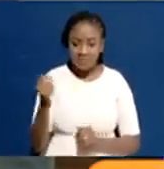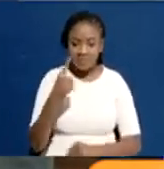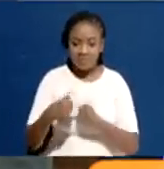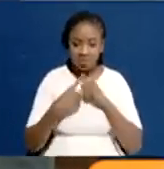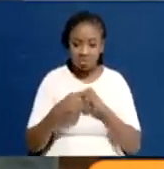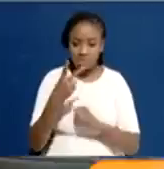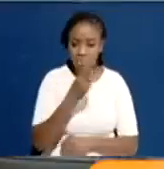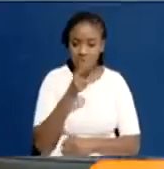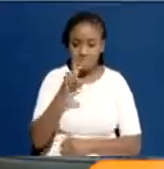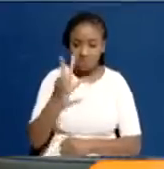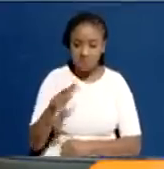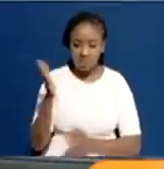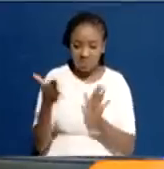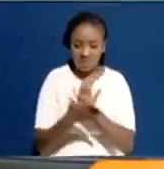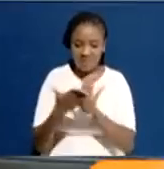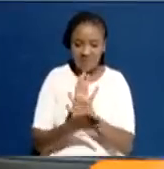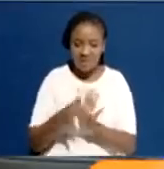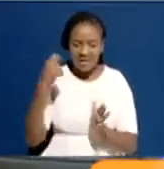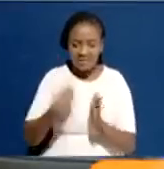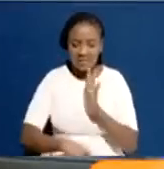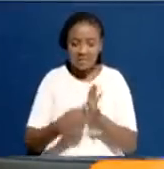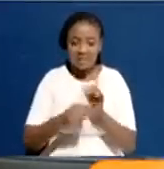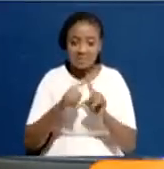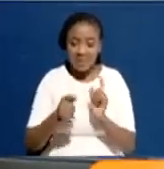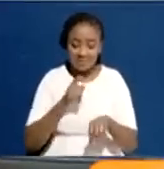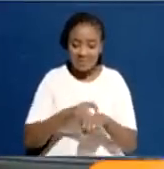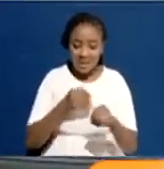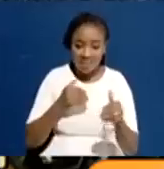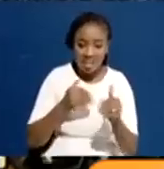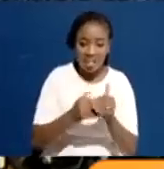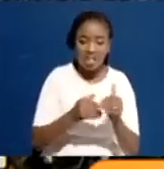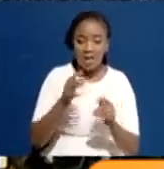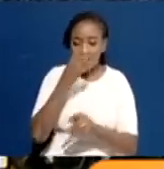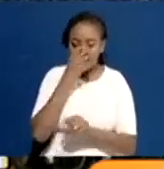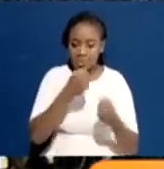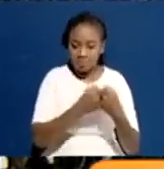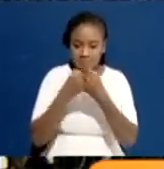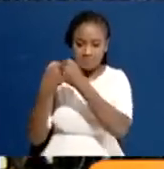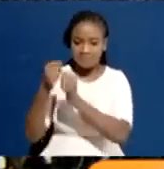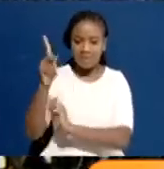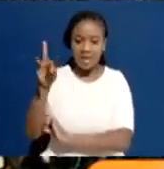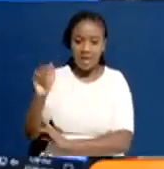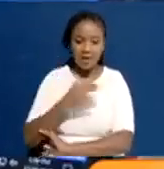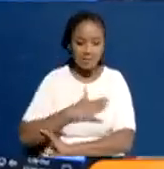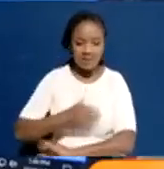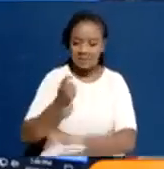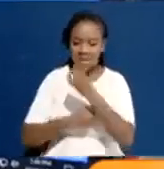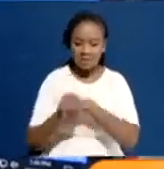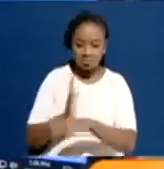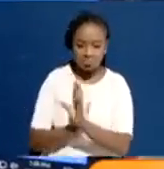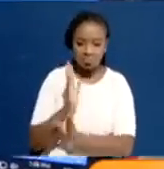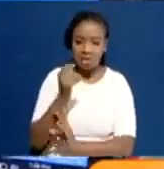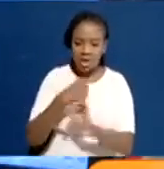June 2023. But as the deadline fast approaches, President Ruto has challenged KRA to shape up and